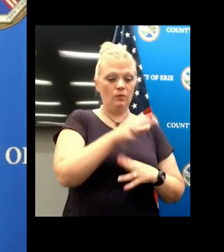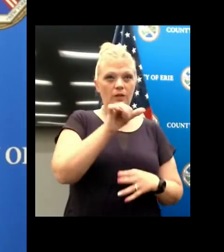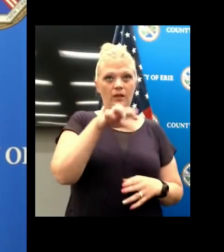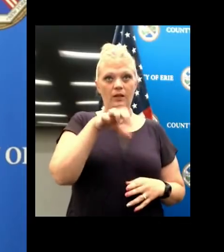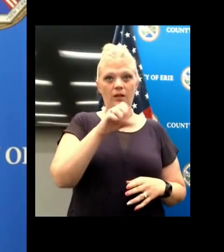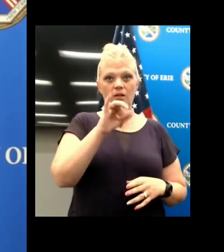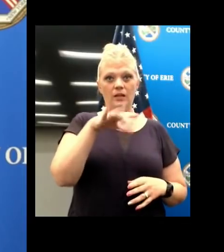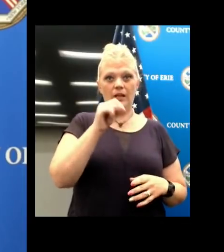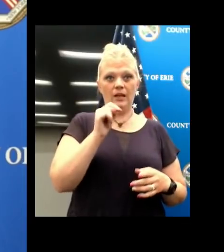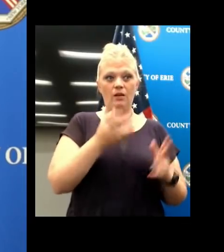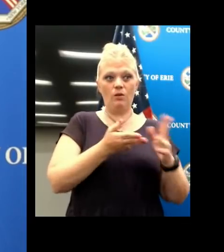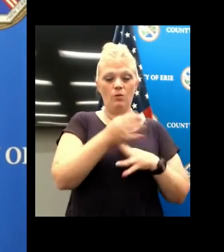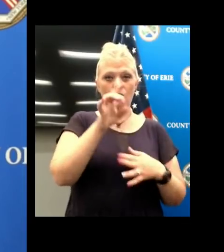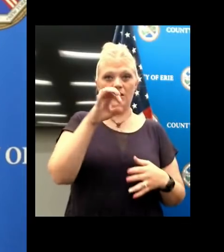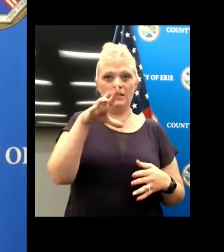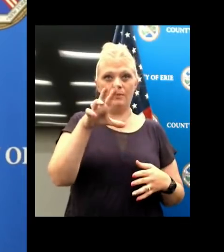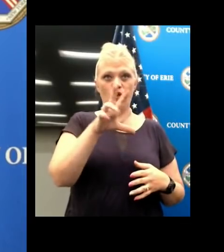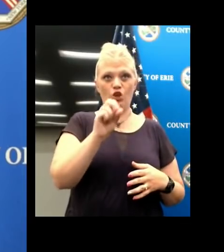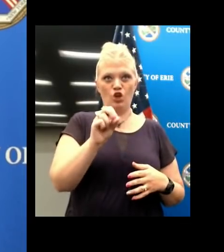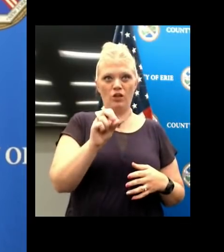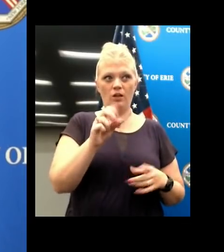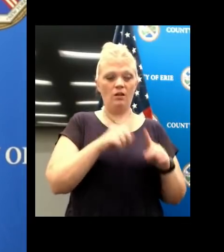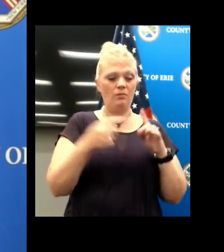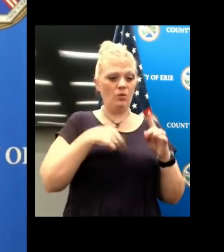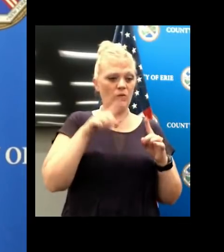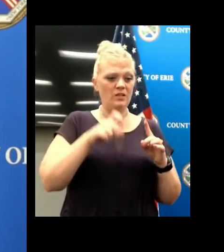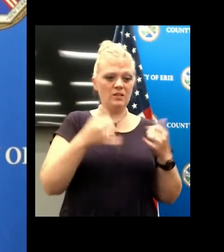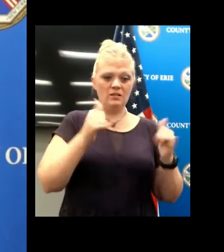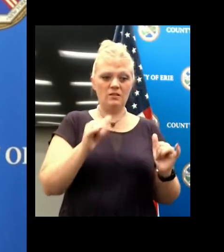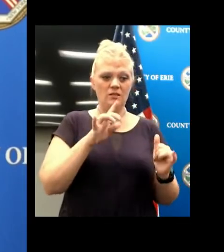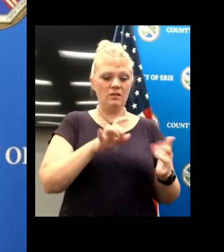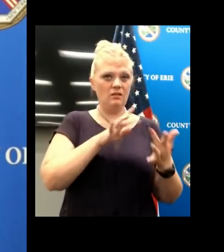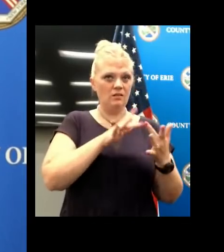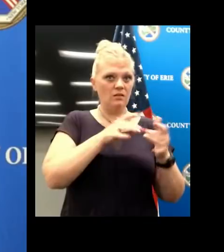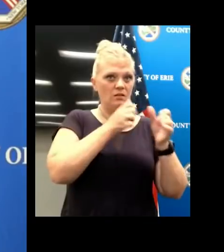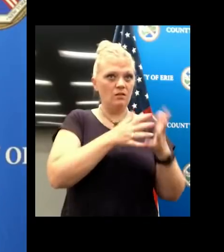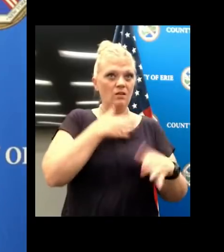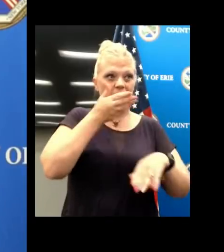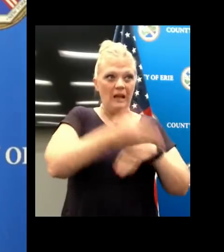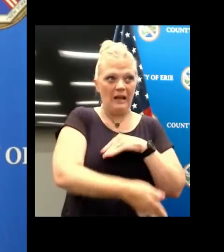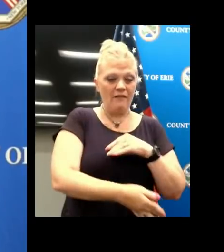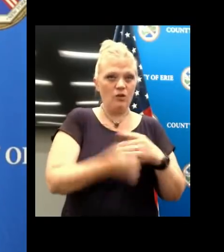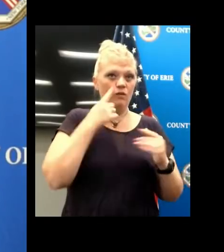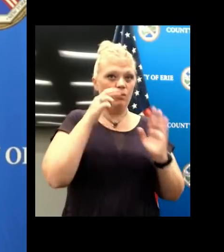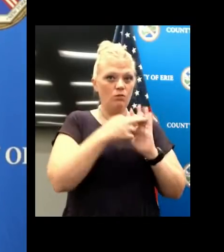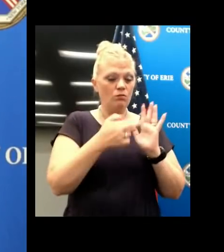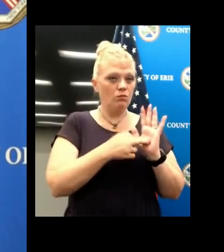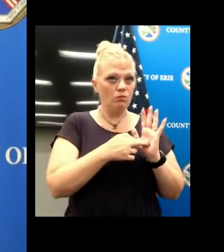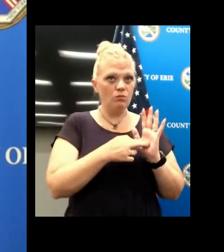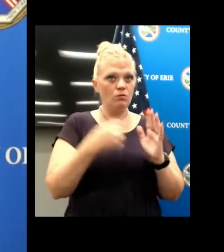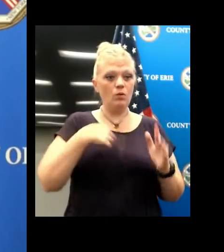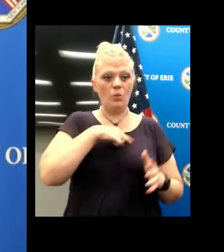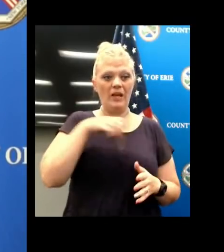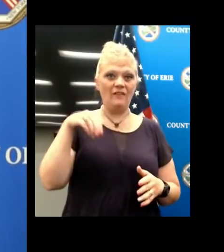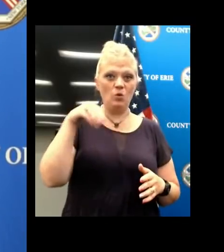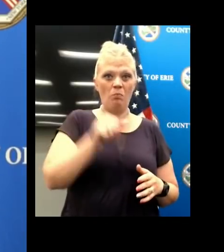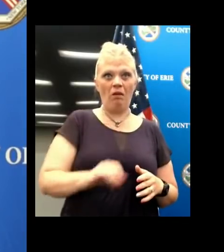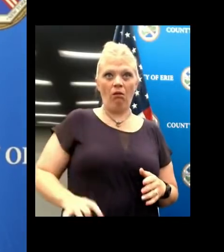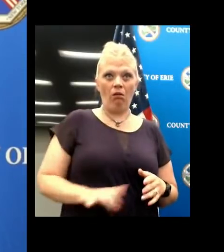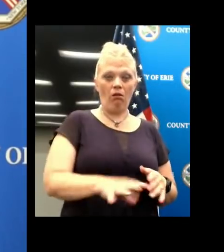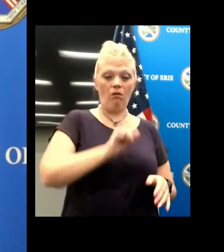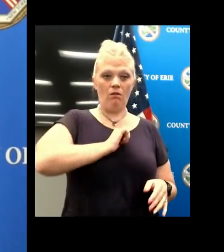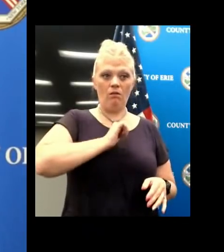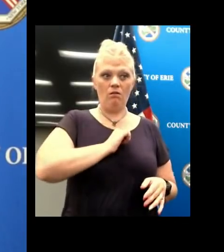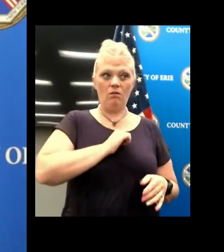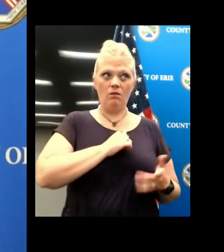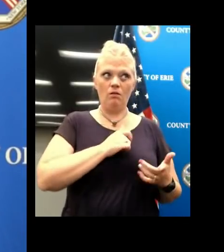funding through December 30th. We're still going to need these contact tracers and sanitarians afterwards to enforce the rules, and we're going to have to pay for it on our own when we're facing